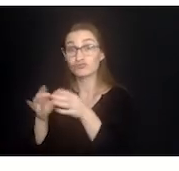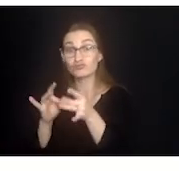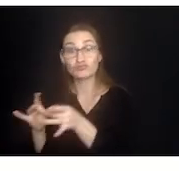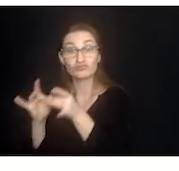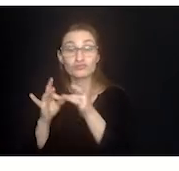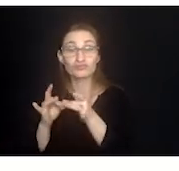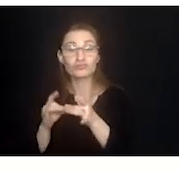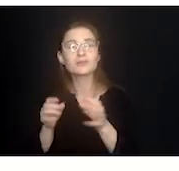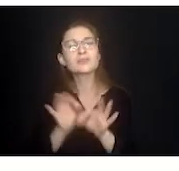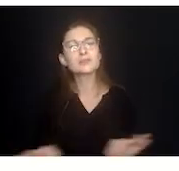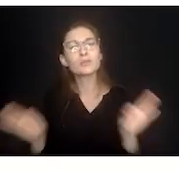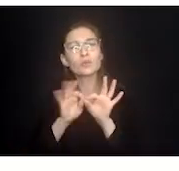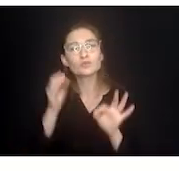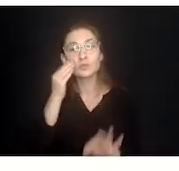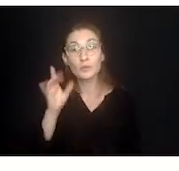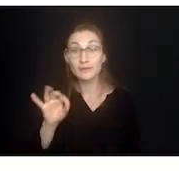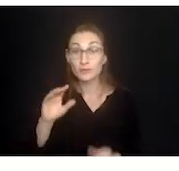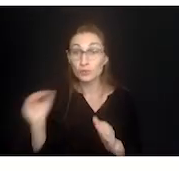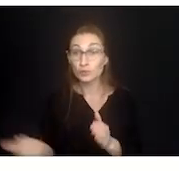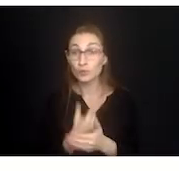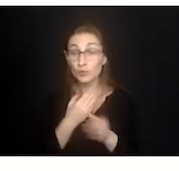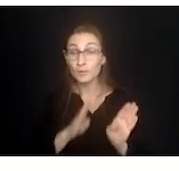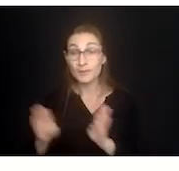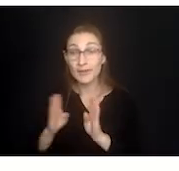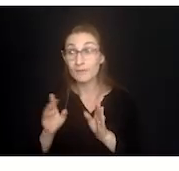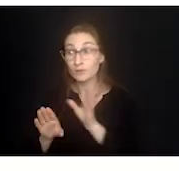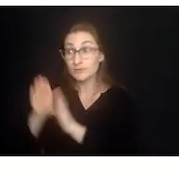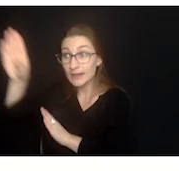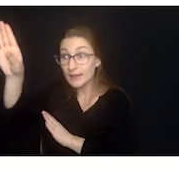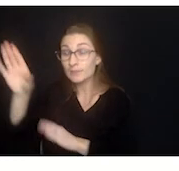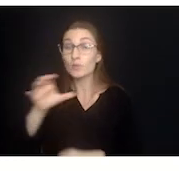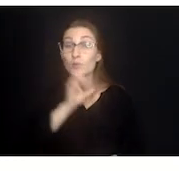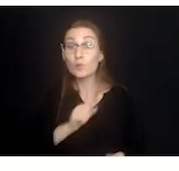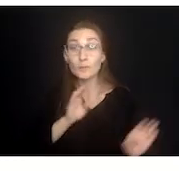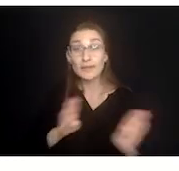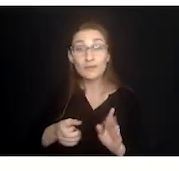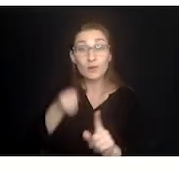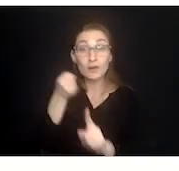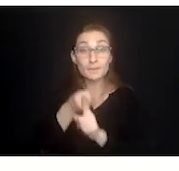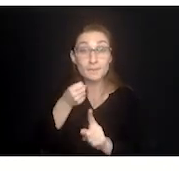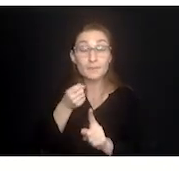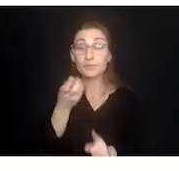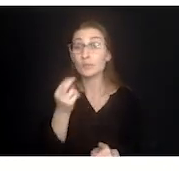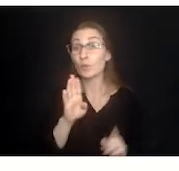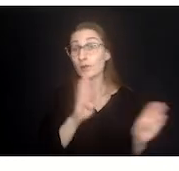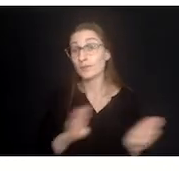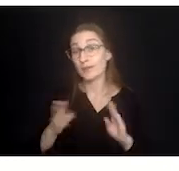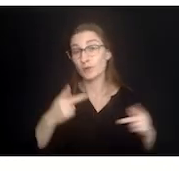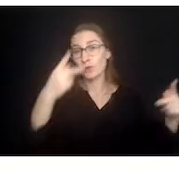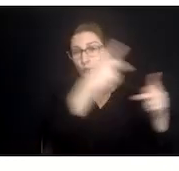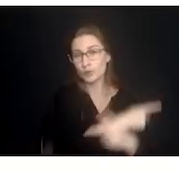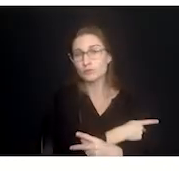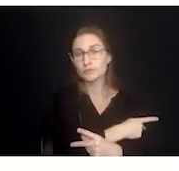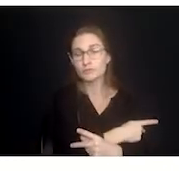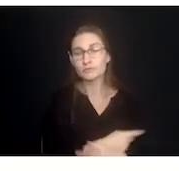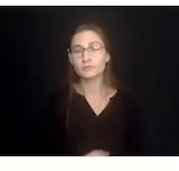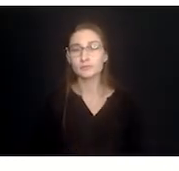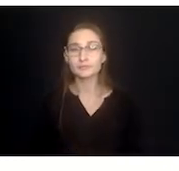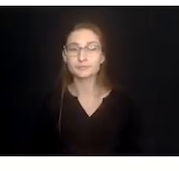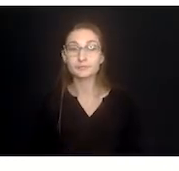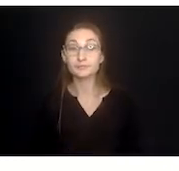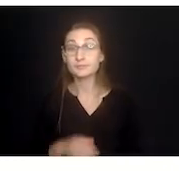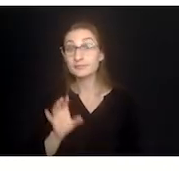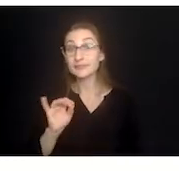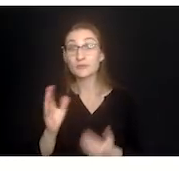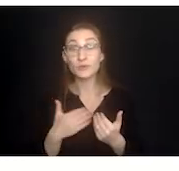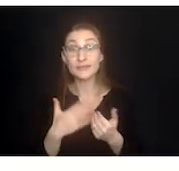dynamics, all this is important information for everyone to know if new patterns of behavior develop, old behavior surface, or if